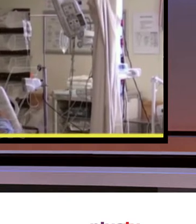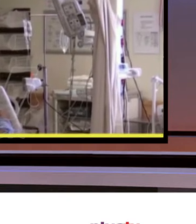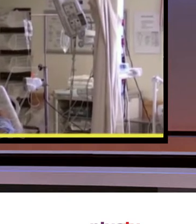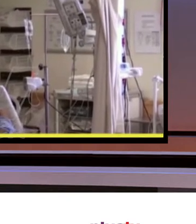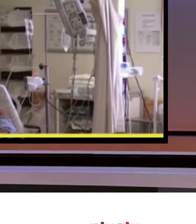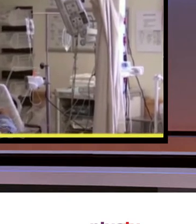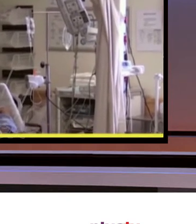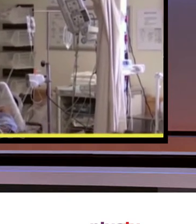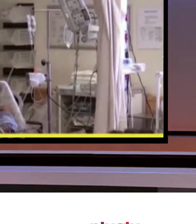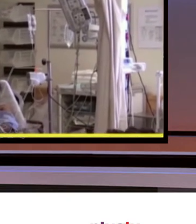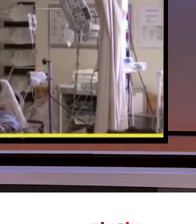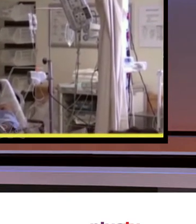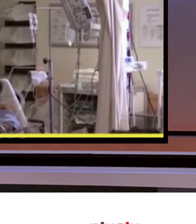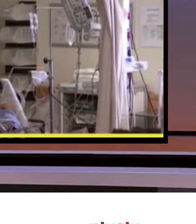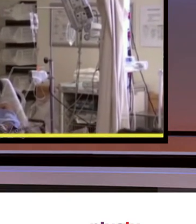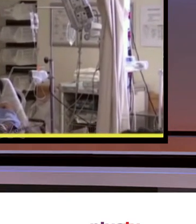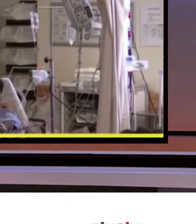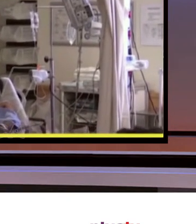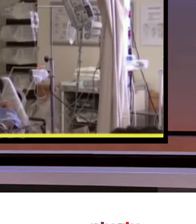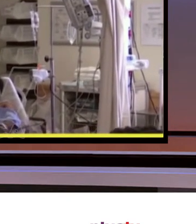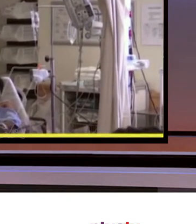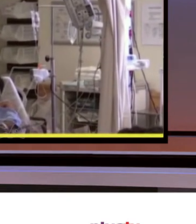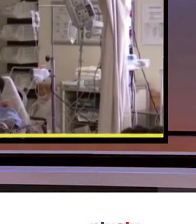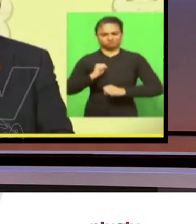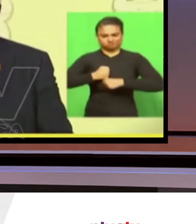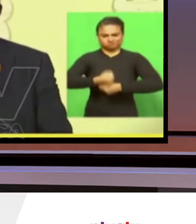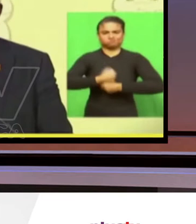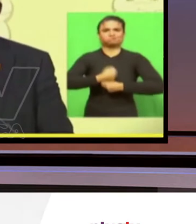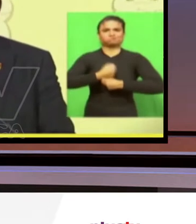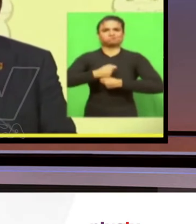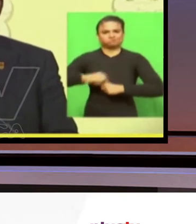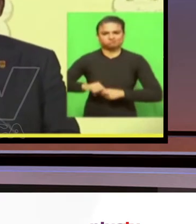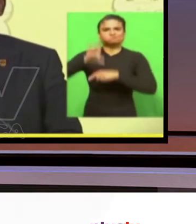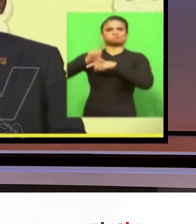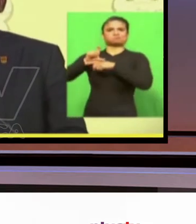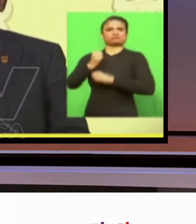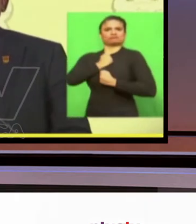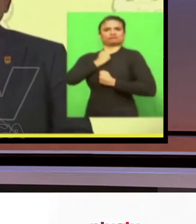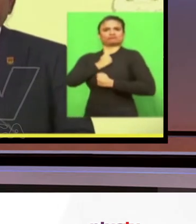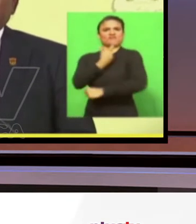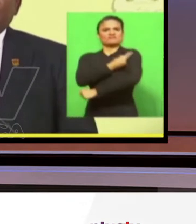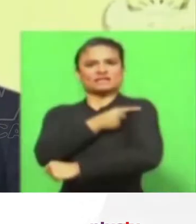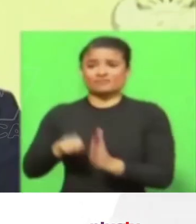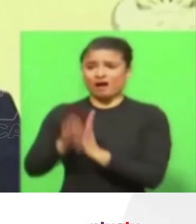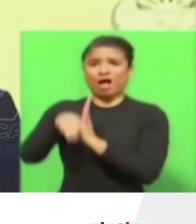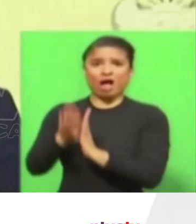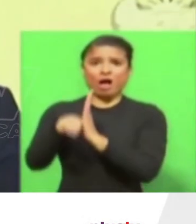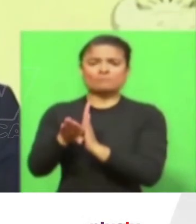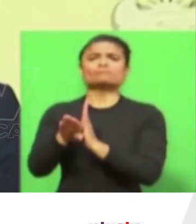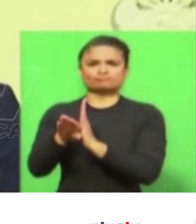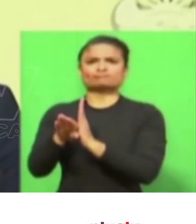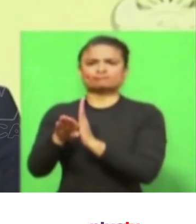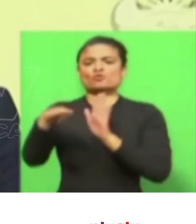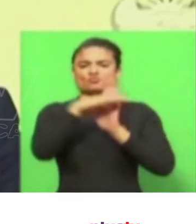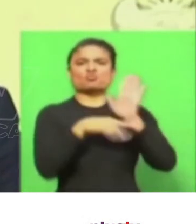President Cyril Ramaphosa wants citizens to continue to make efforts to contain the spread of the virus. The coronavirus